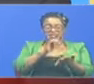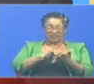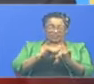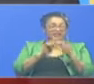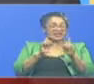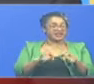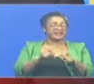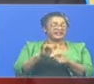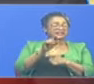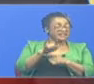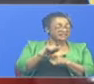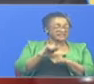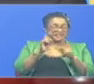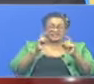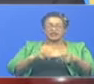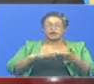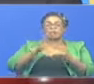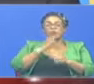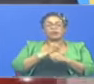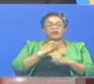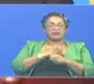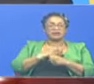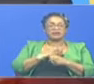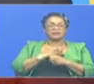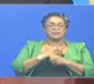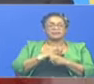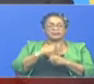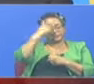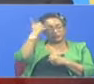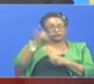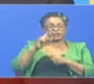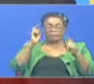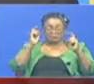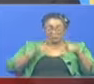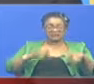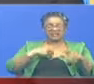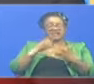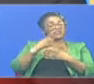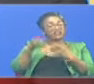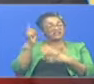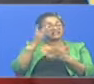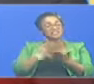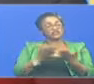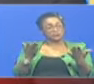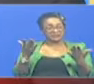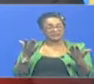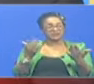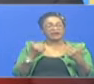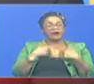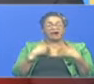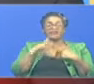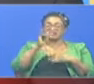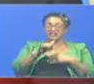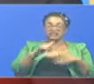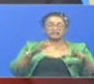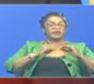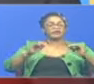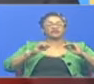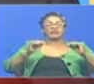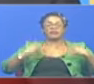that requires a little bit of work because it requires getting the right instrumentation, putting that instrument in place, training people, and